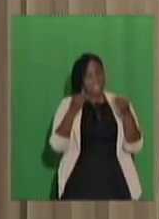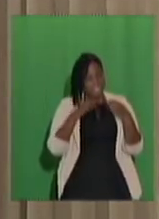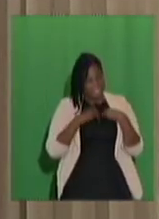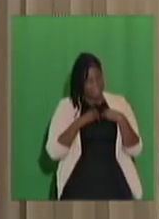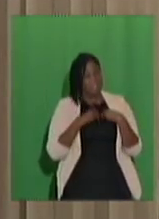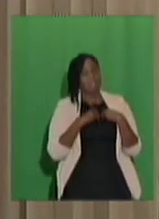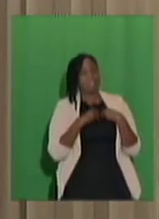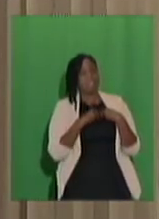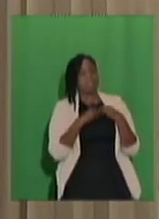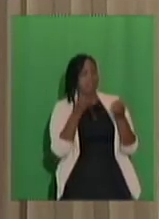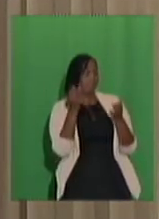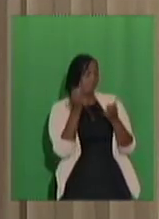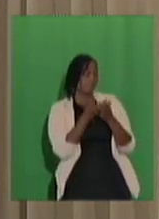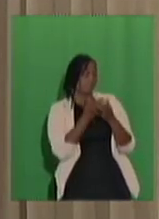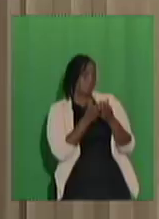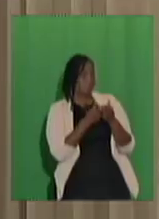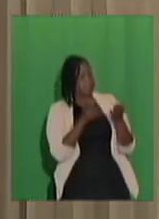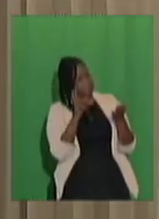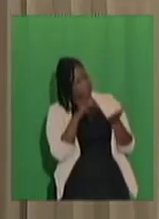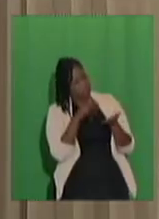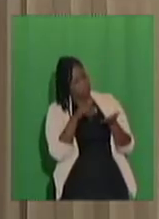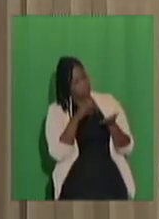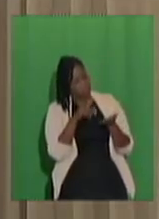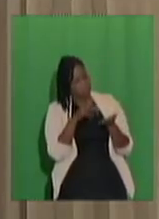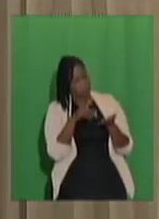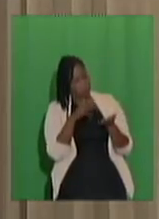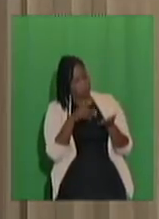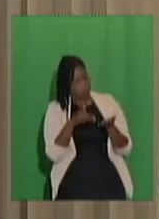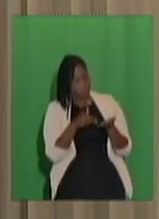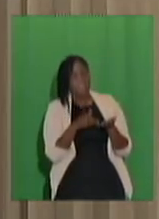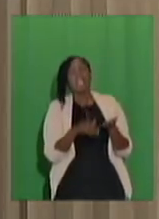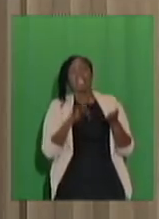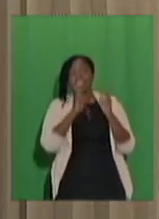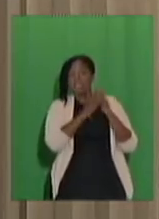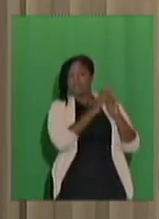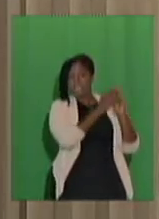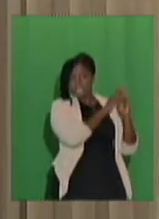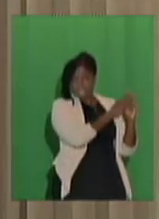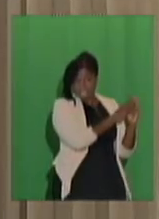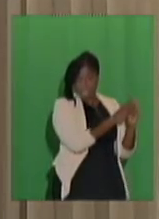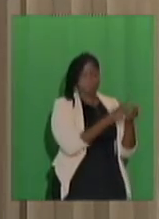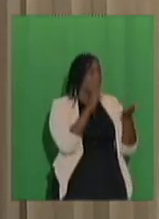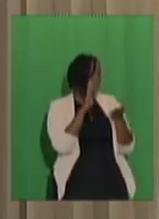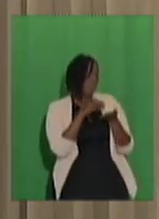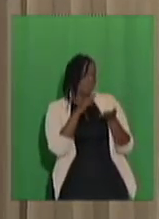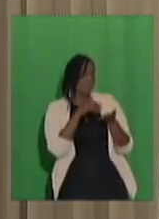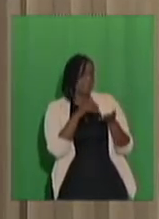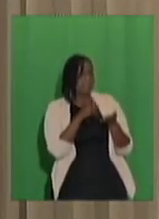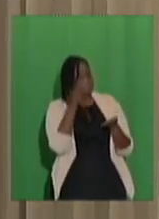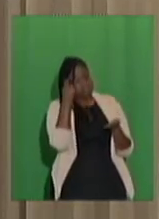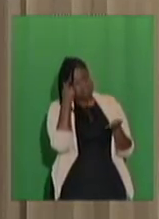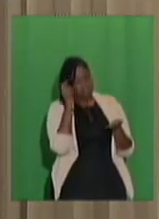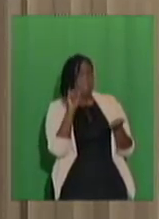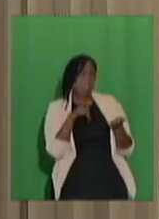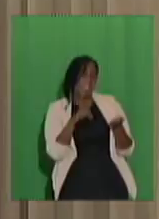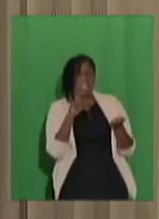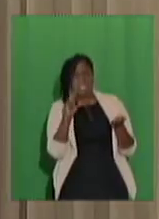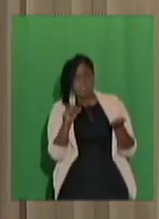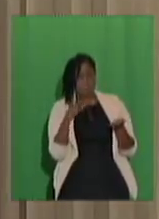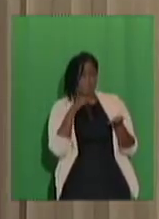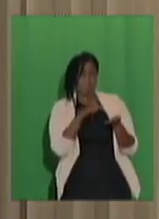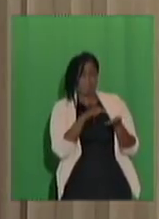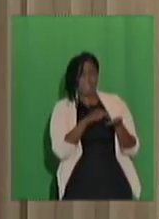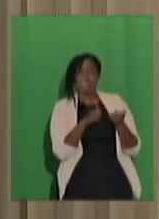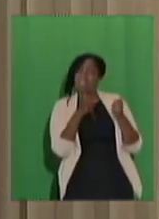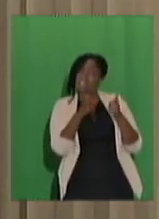will look at it as quickly as we can by the Ethics Committee of the Ministry of Health to determine if there's feasibility, if it is ethical to use